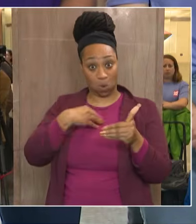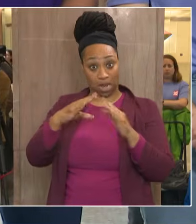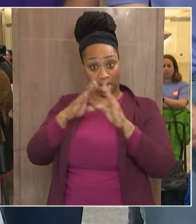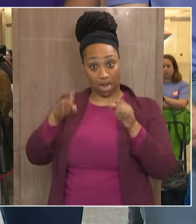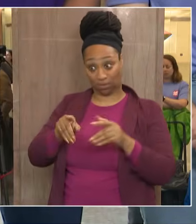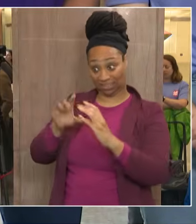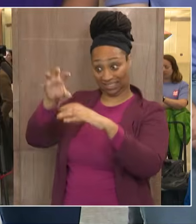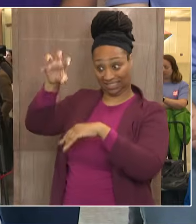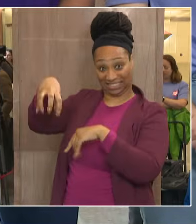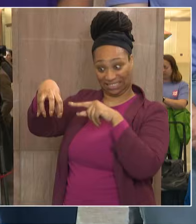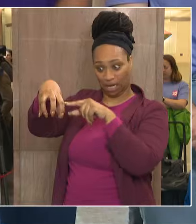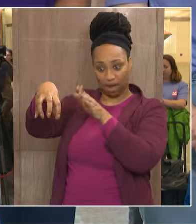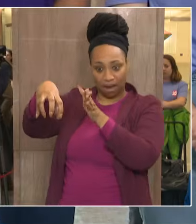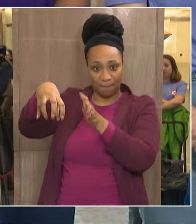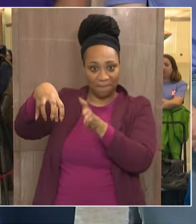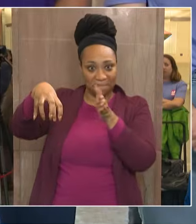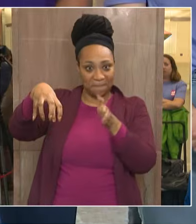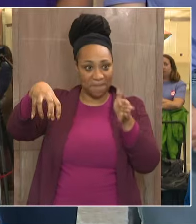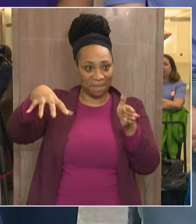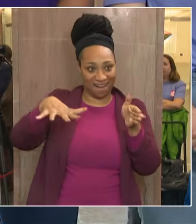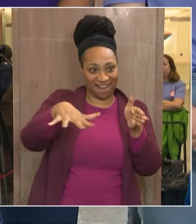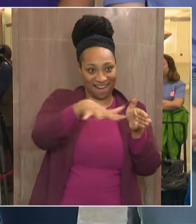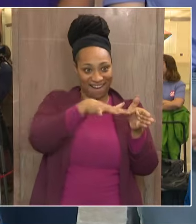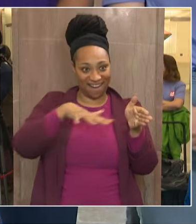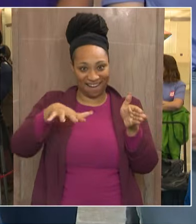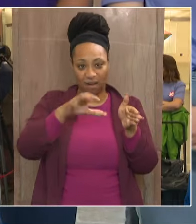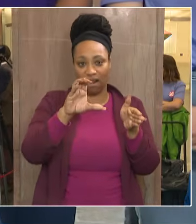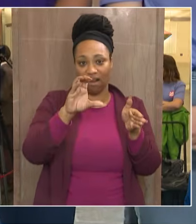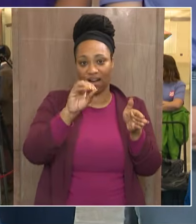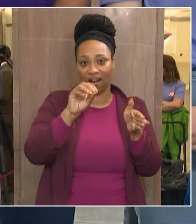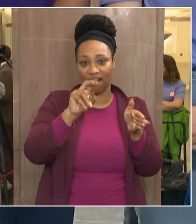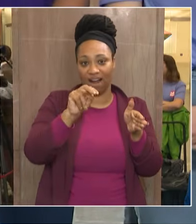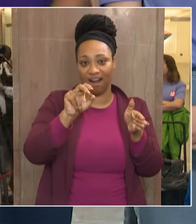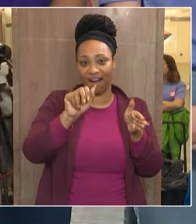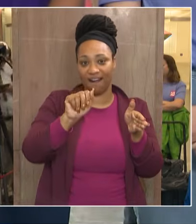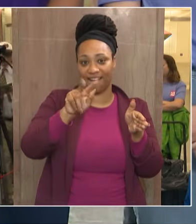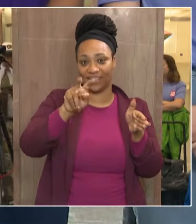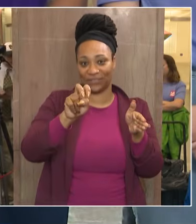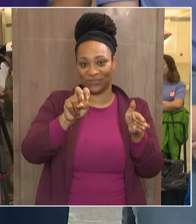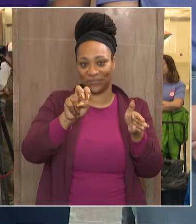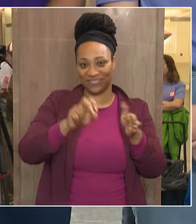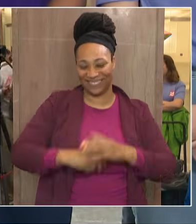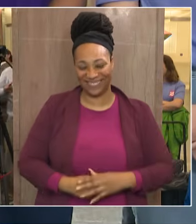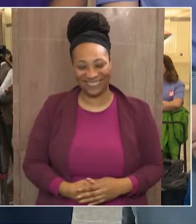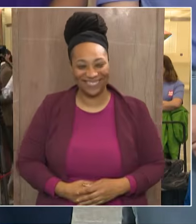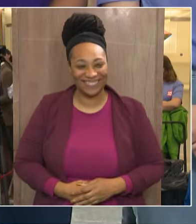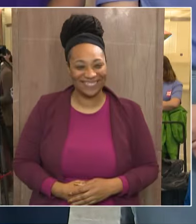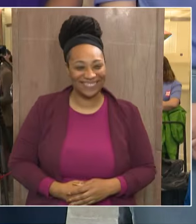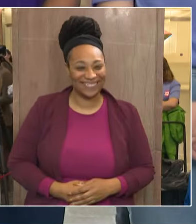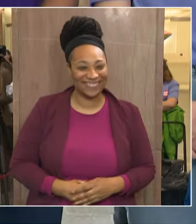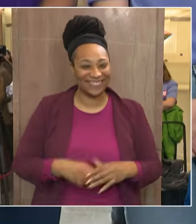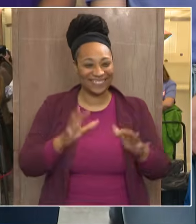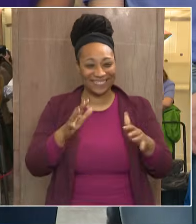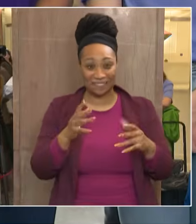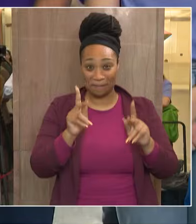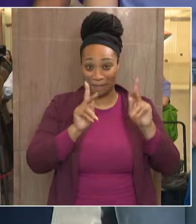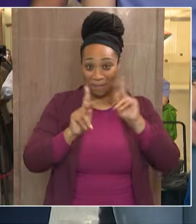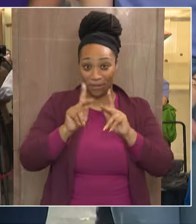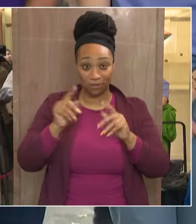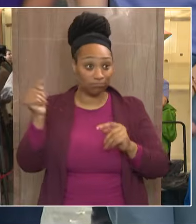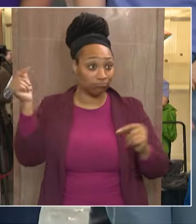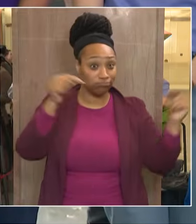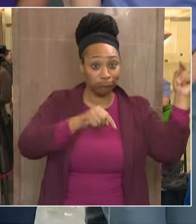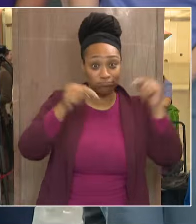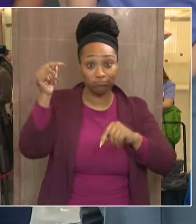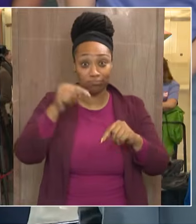Avenue, mixing the national and the local elements of DC, but also inviting tourists and people from throughout the country and the